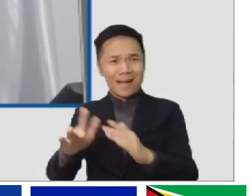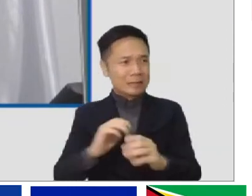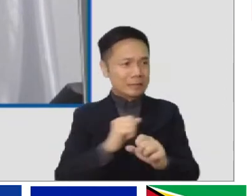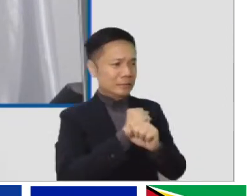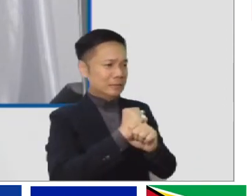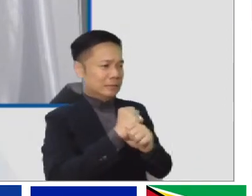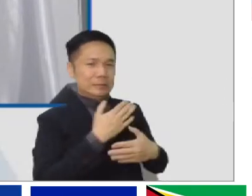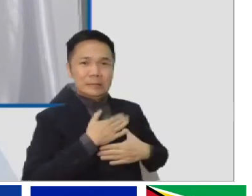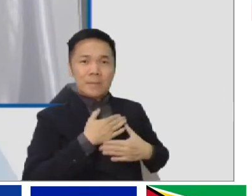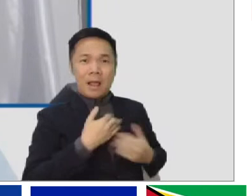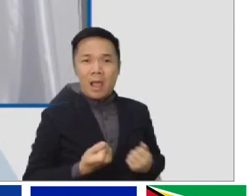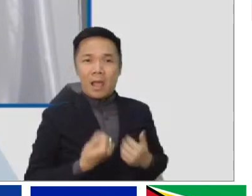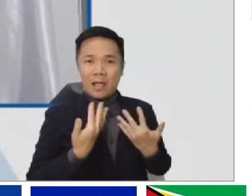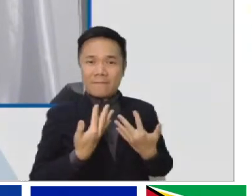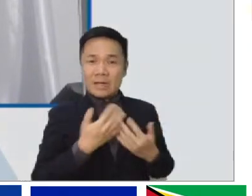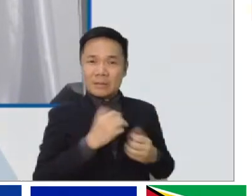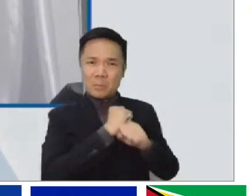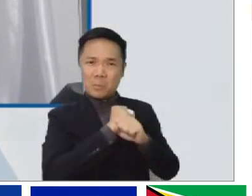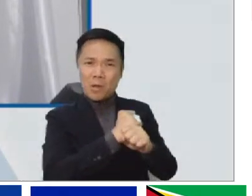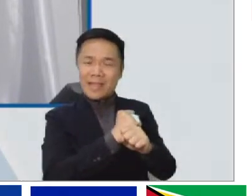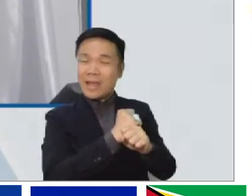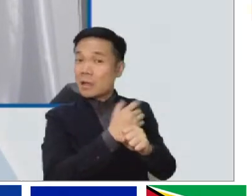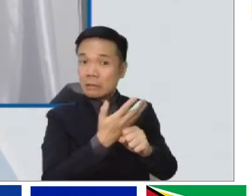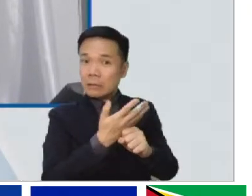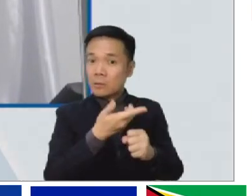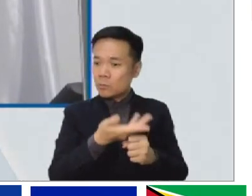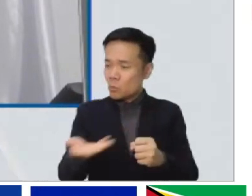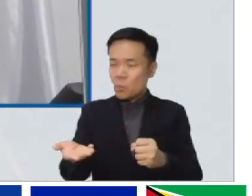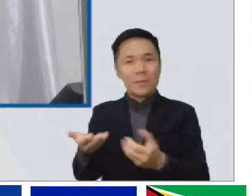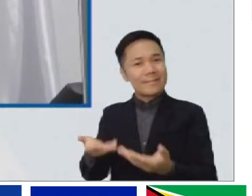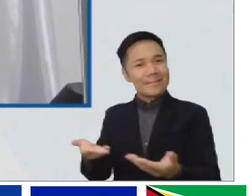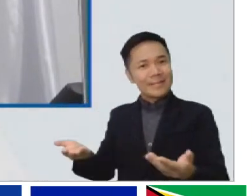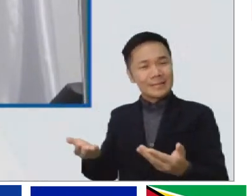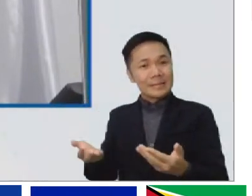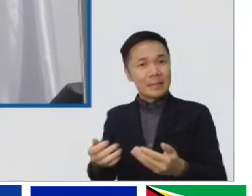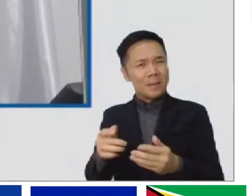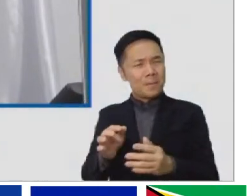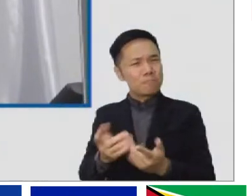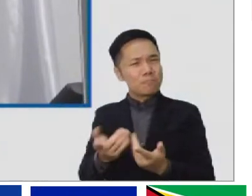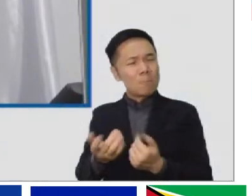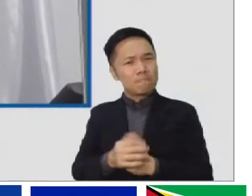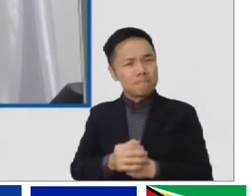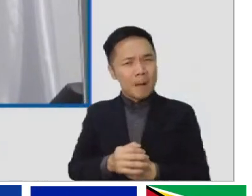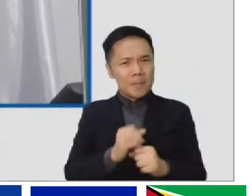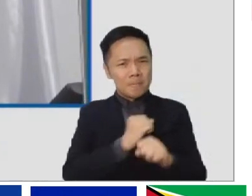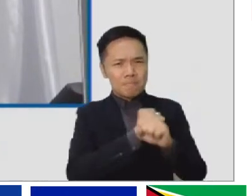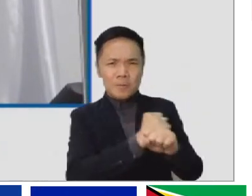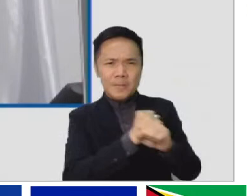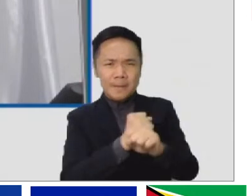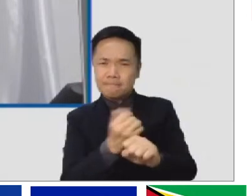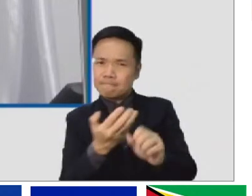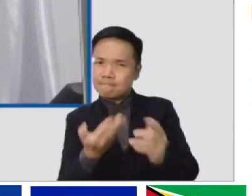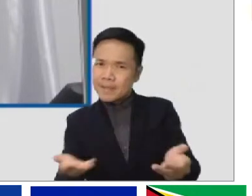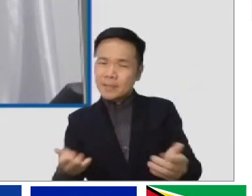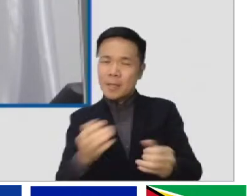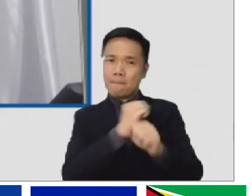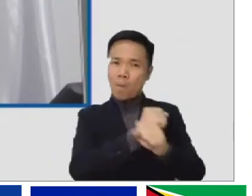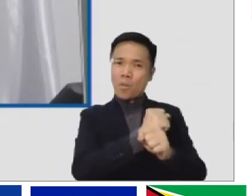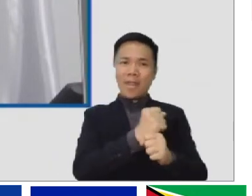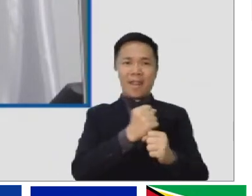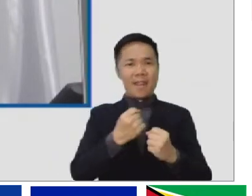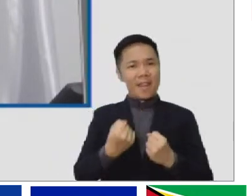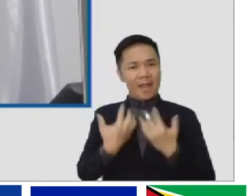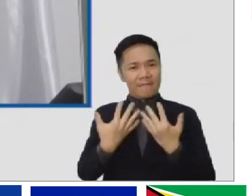protect this valuable asset. So there is no question that through the development of these strategies, it would also